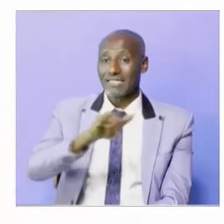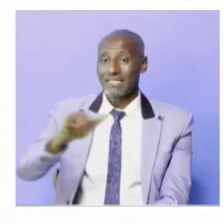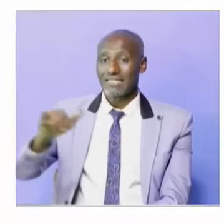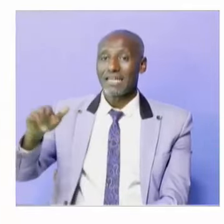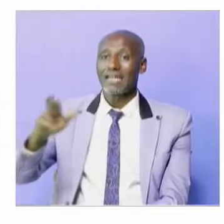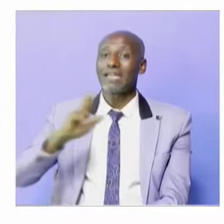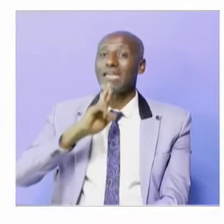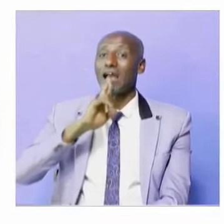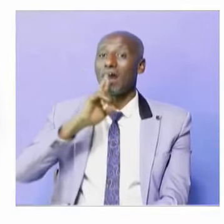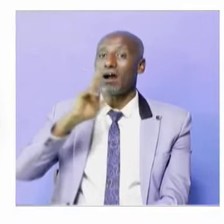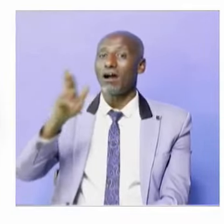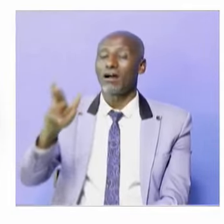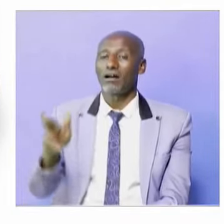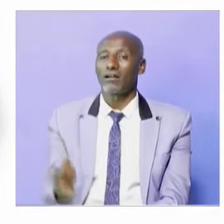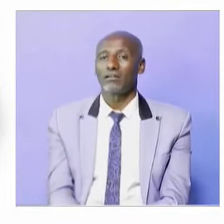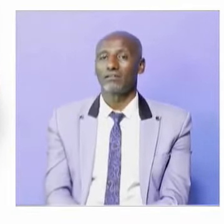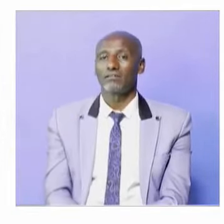they are.